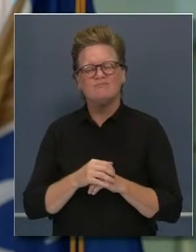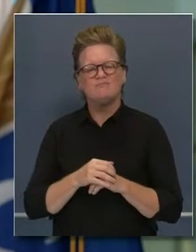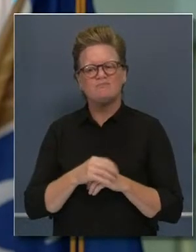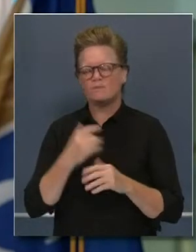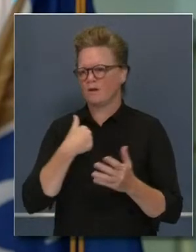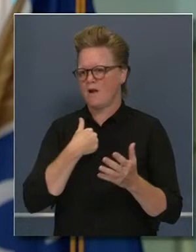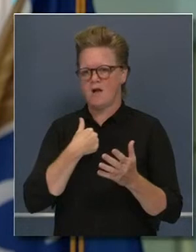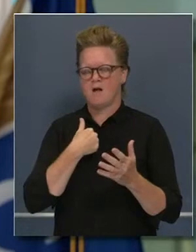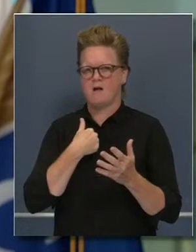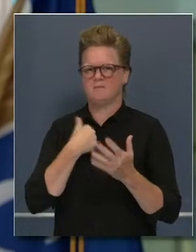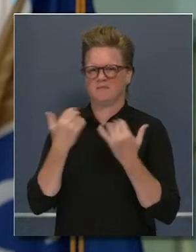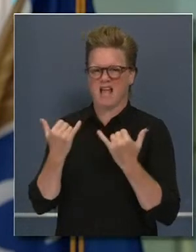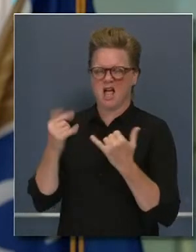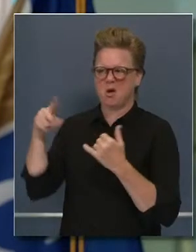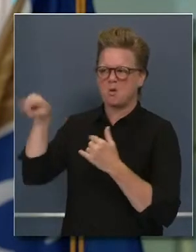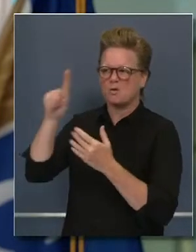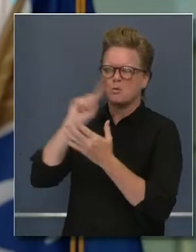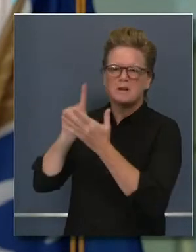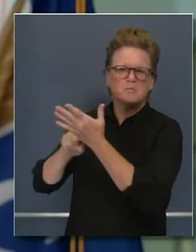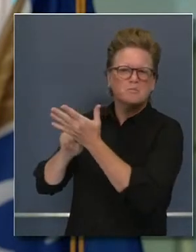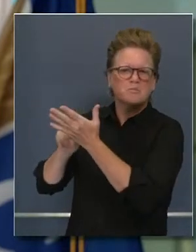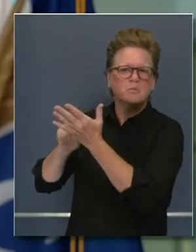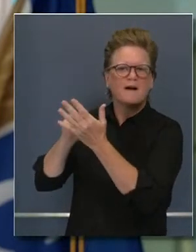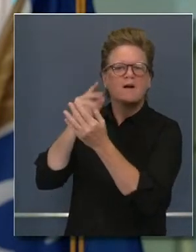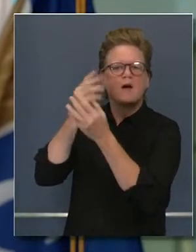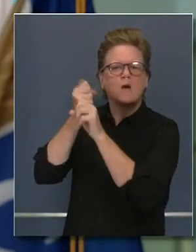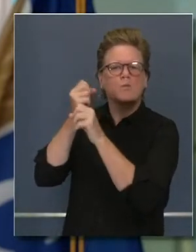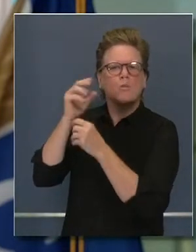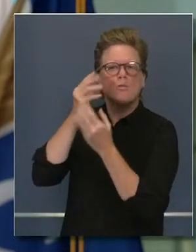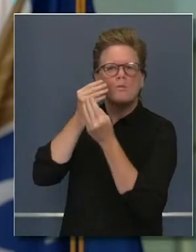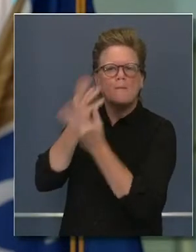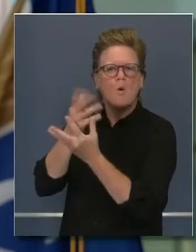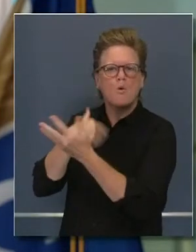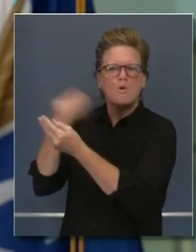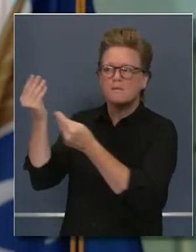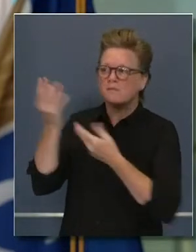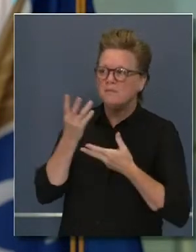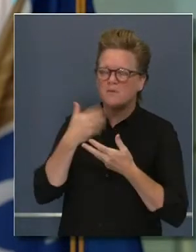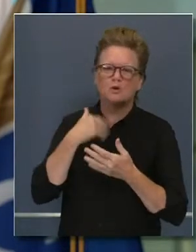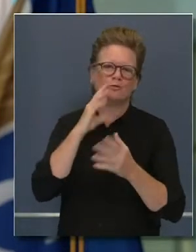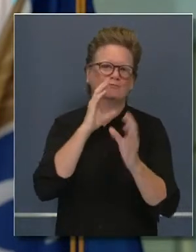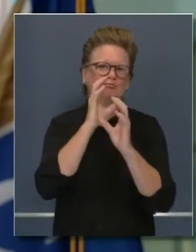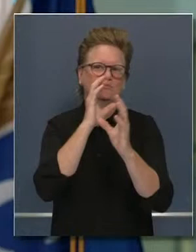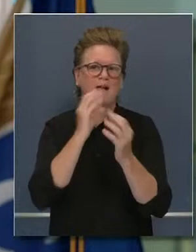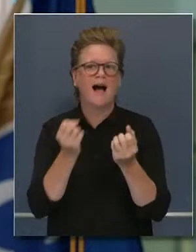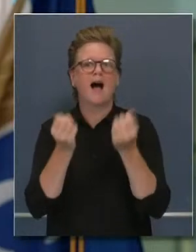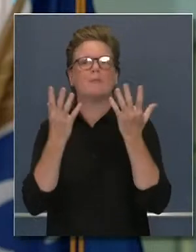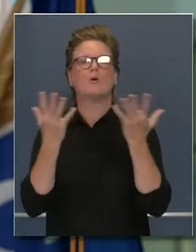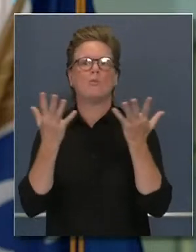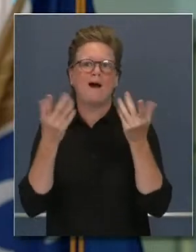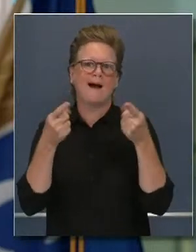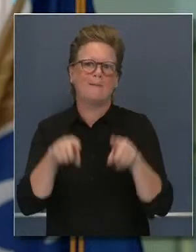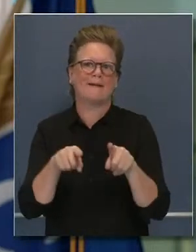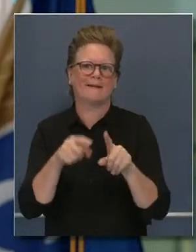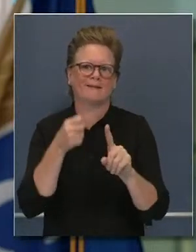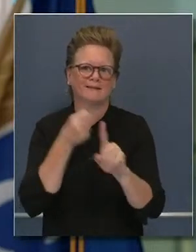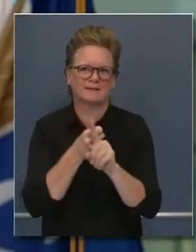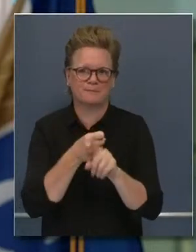know that you are the beneficiary, among many others, of statements that the CHP has made in this space as